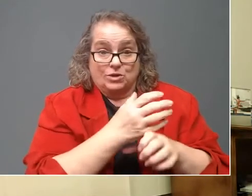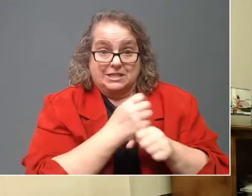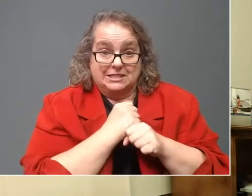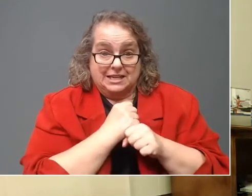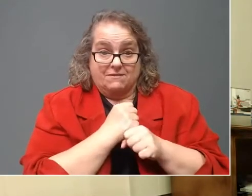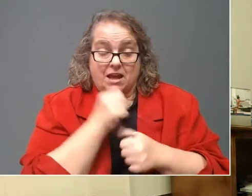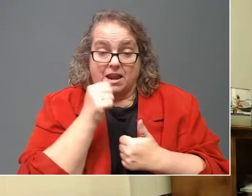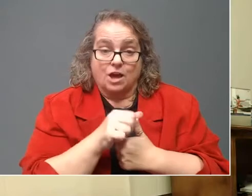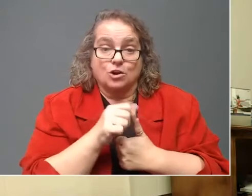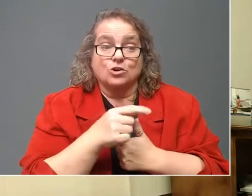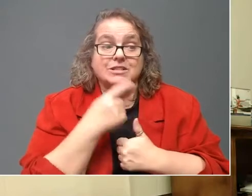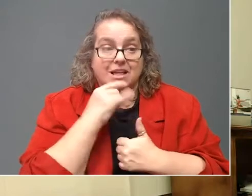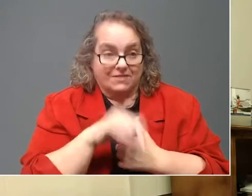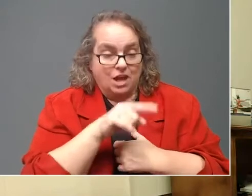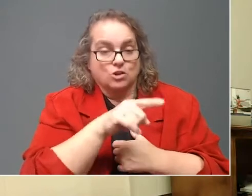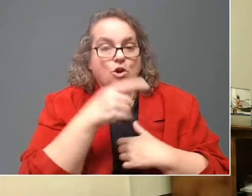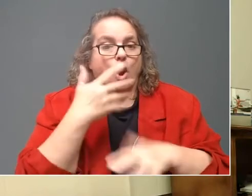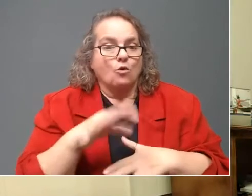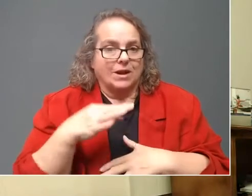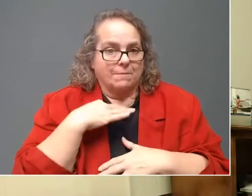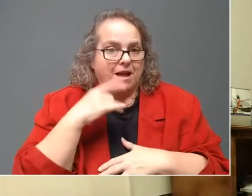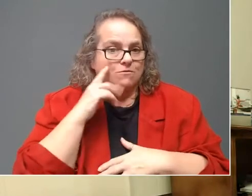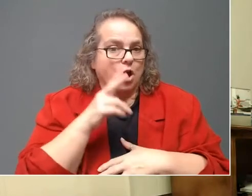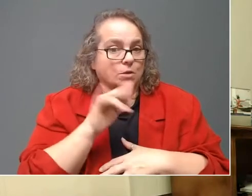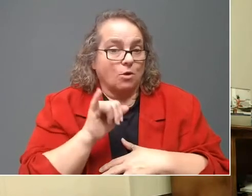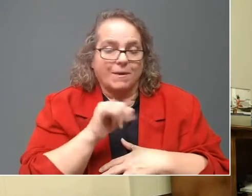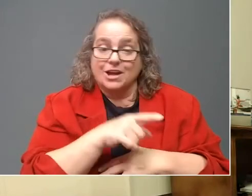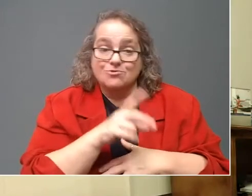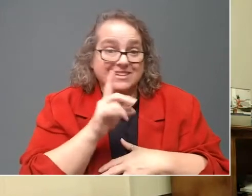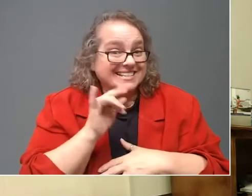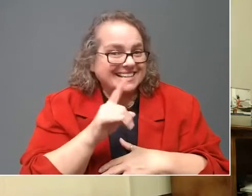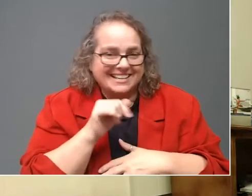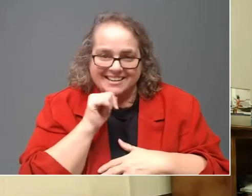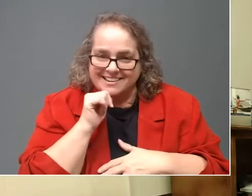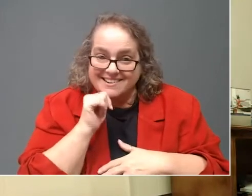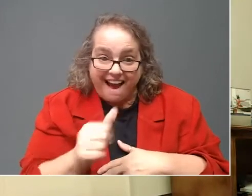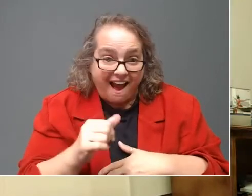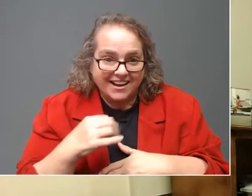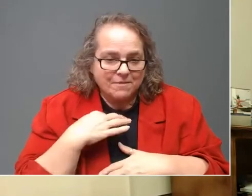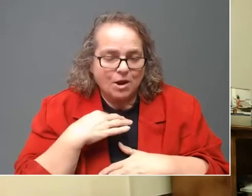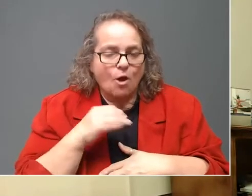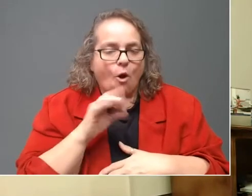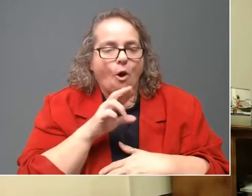unemployment benefits and you did not apply, or you are an employer